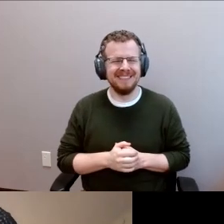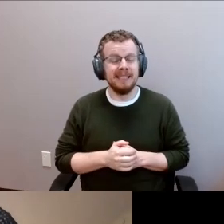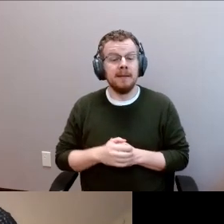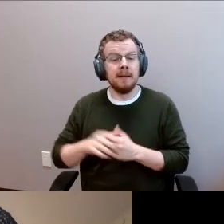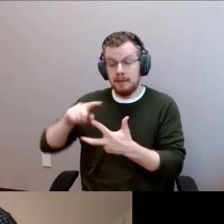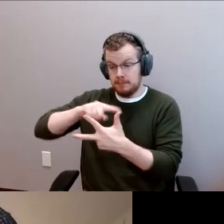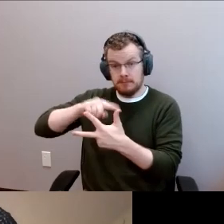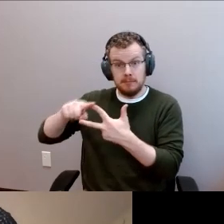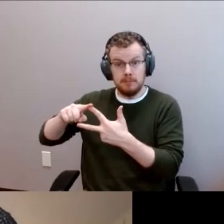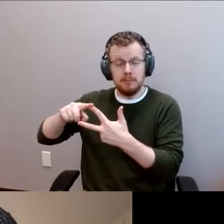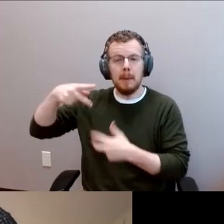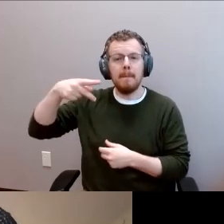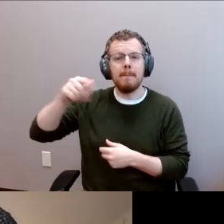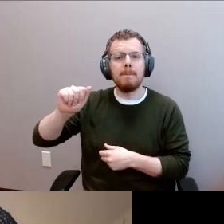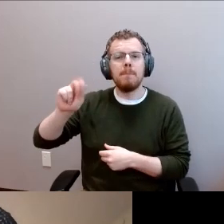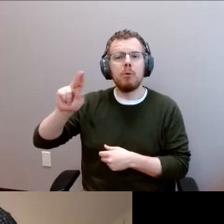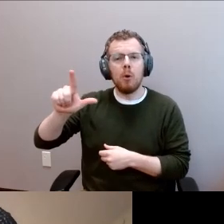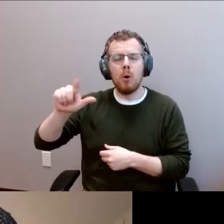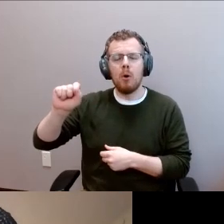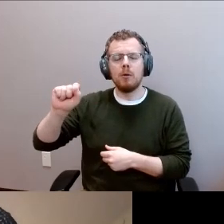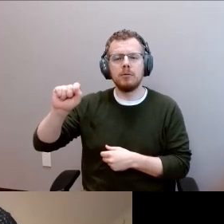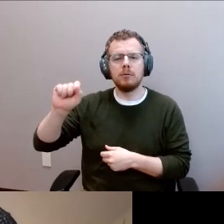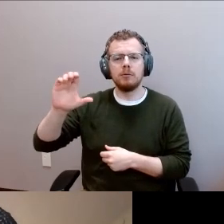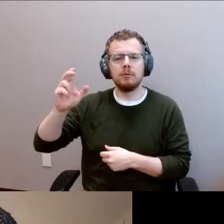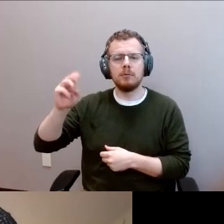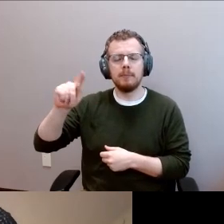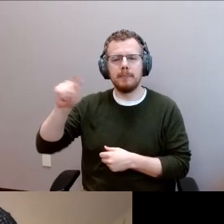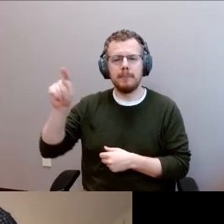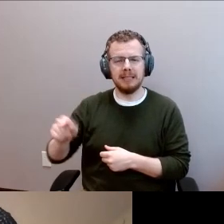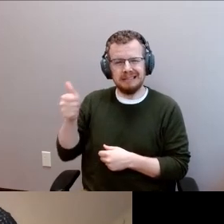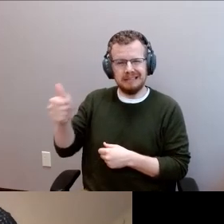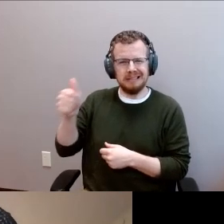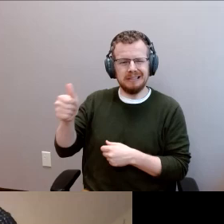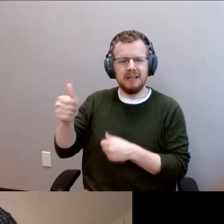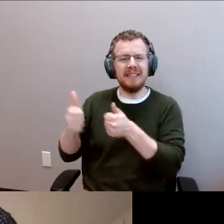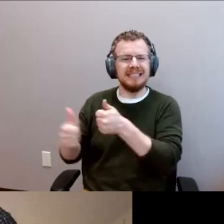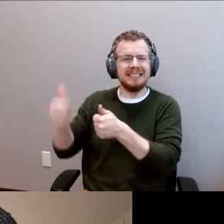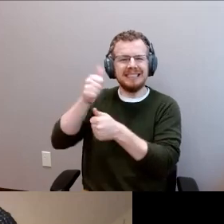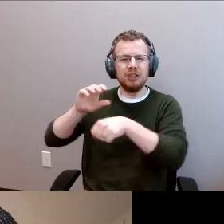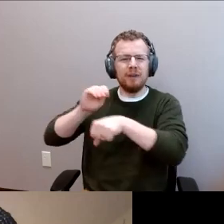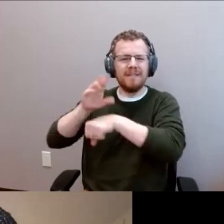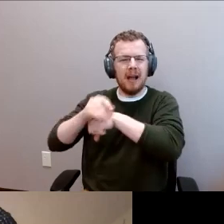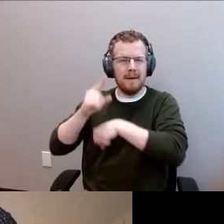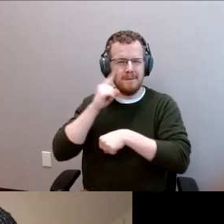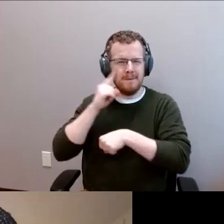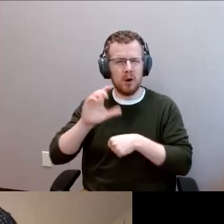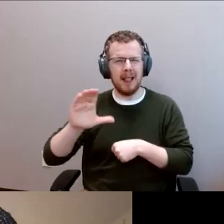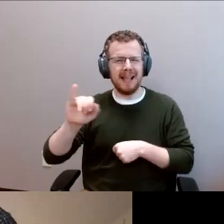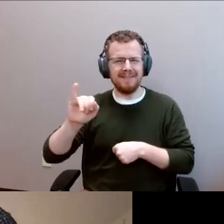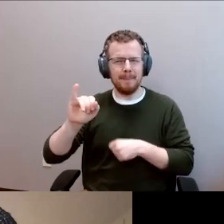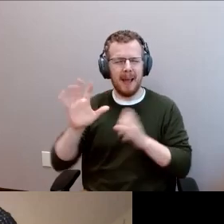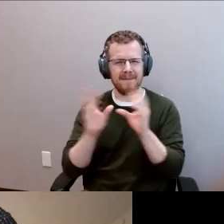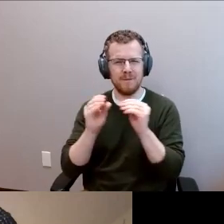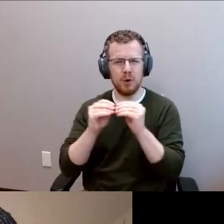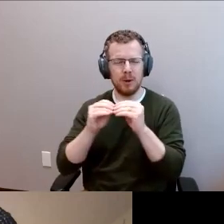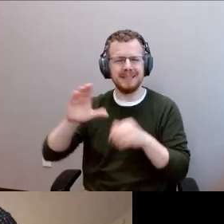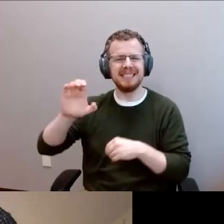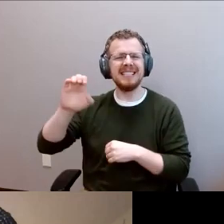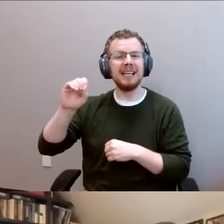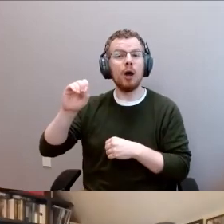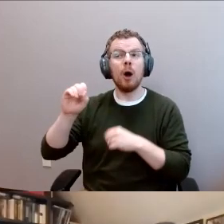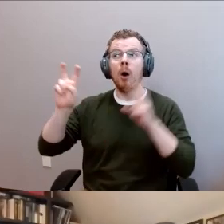Next, we welcome Paul Schmitz. Paul is a senior advisor to the Collective Impact Forum and CEO of Leading Inside